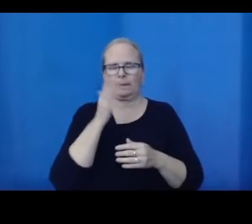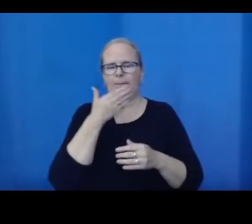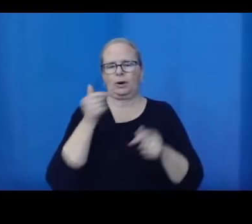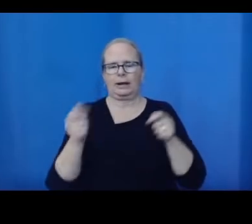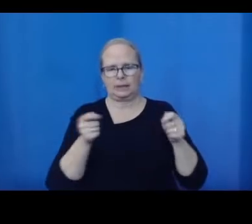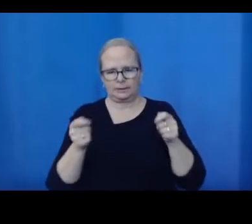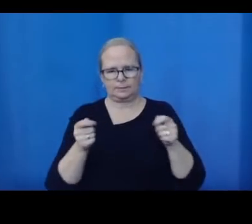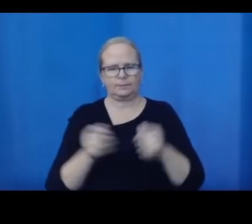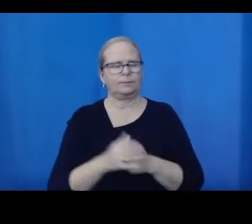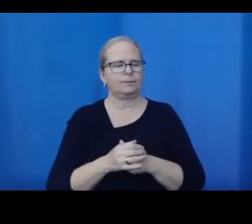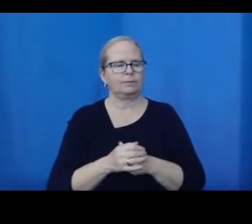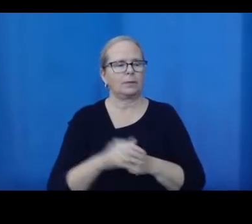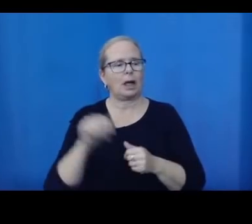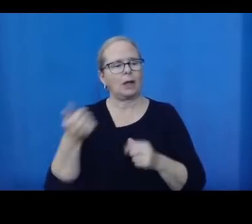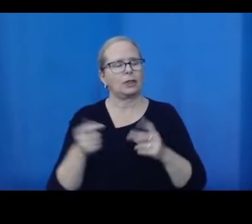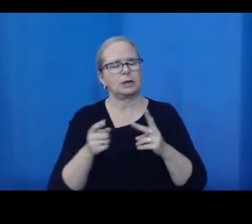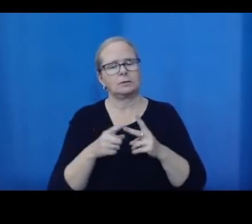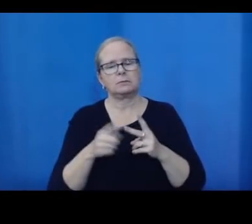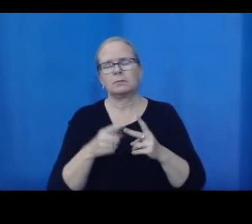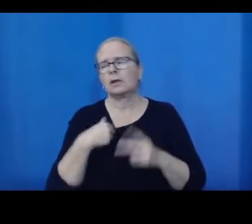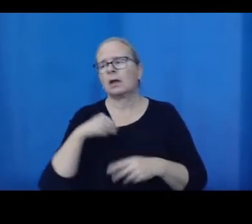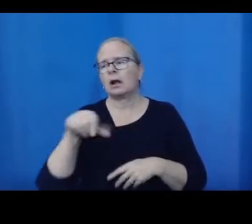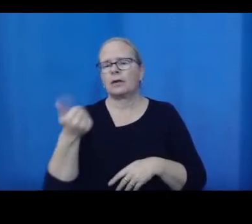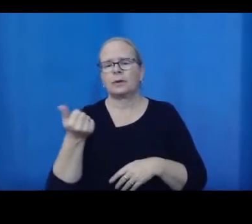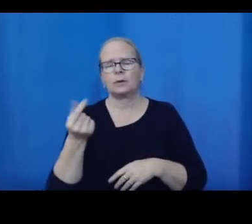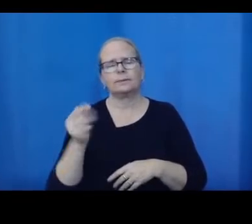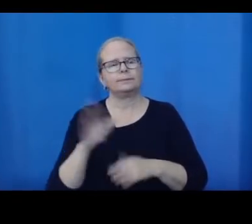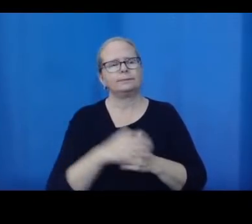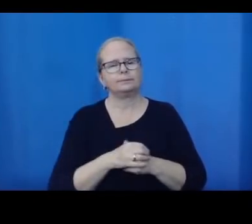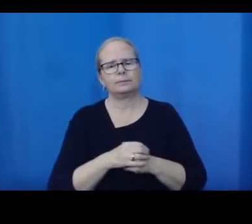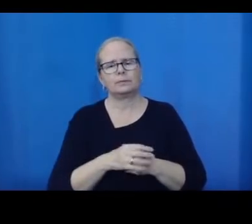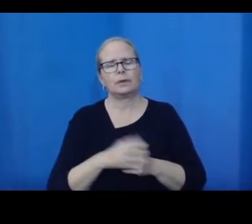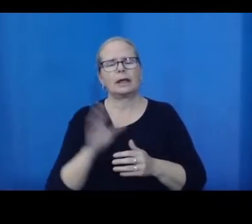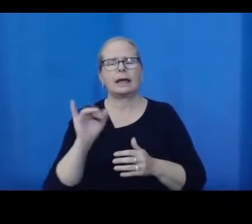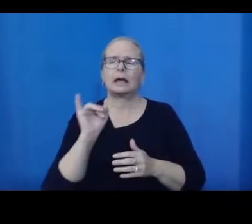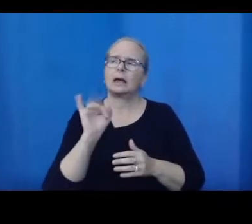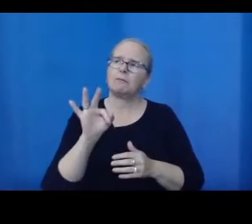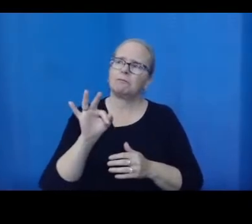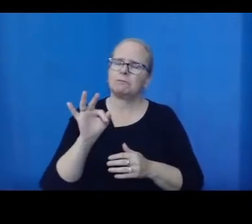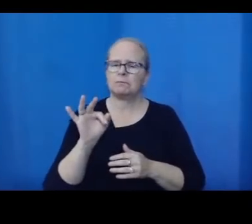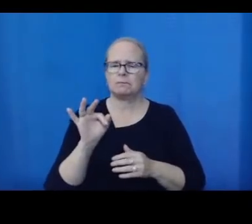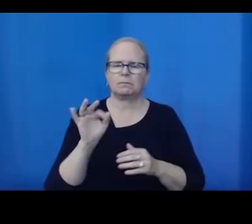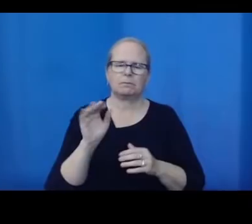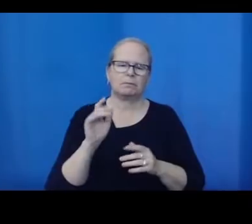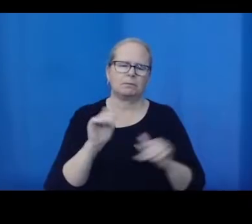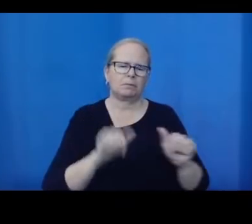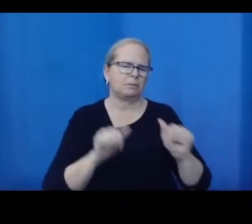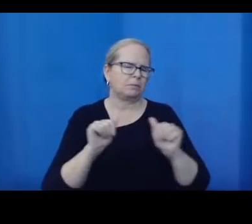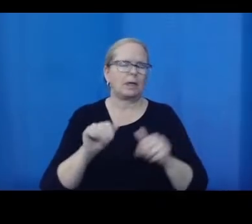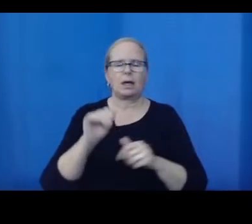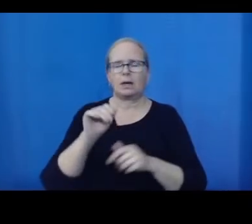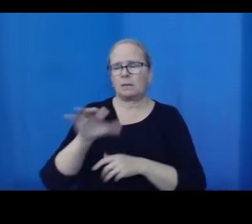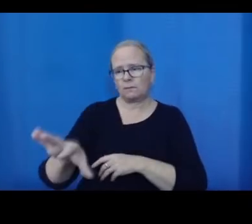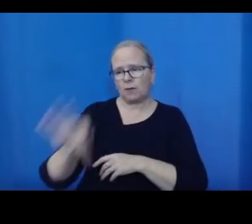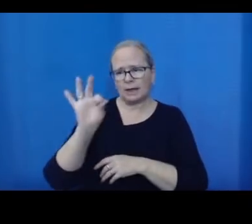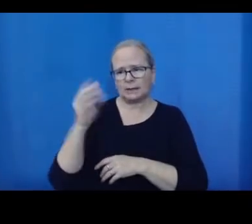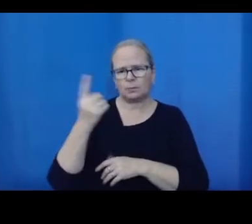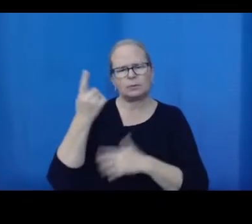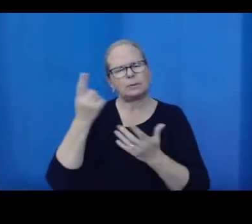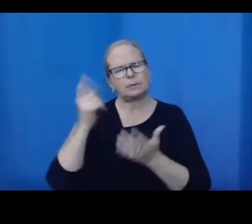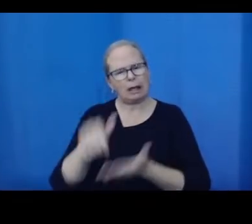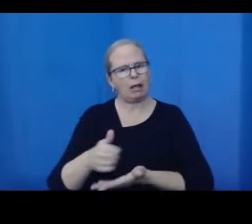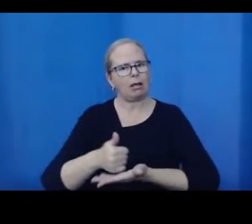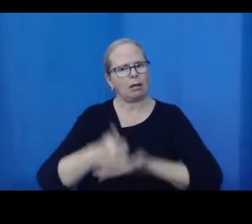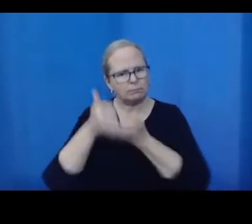like a tangible way to help. So, you know, with my kids, sometimes that's playing with them. Sometimes that's